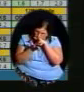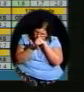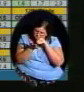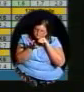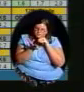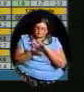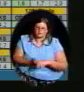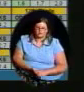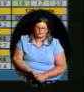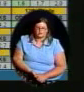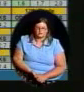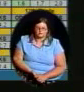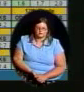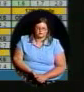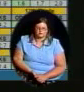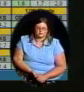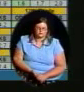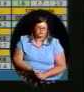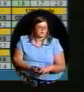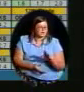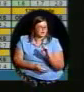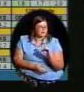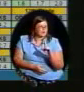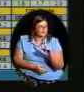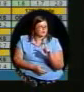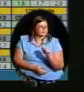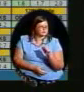cocaine, inhalants, ecstasy.